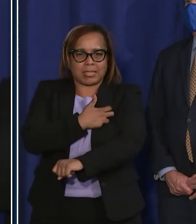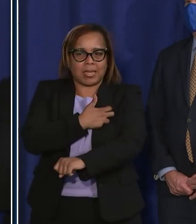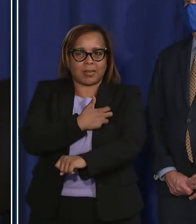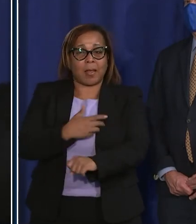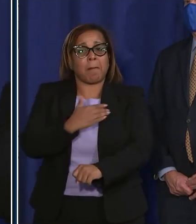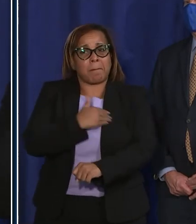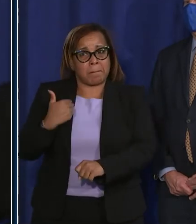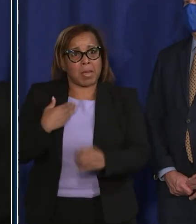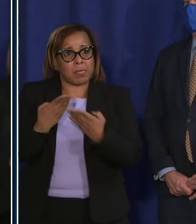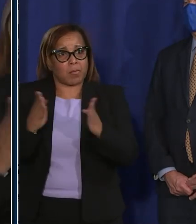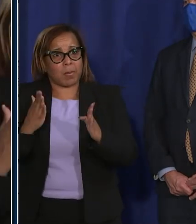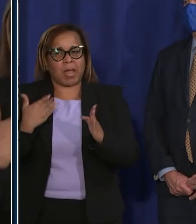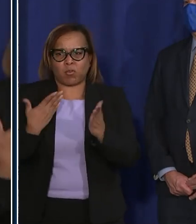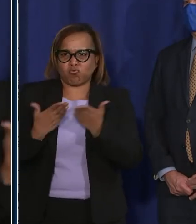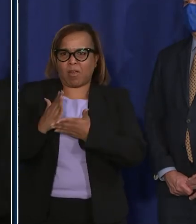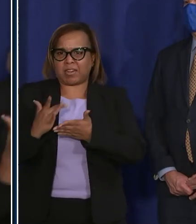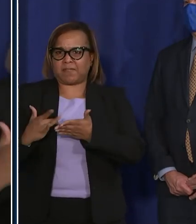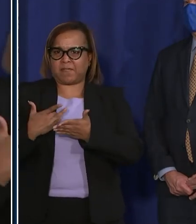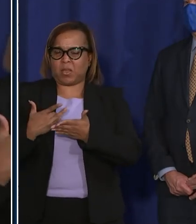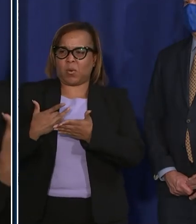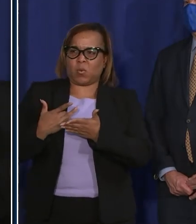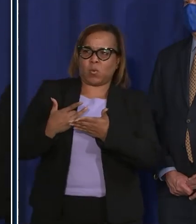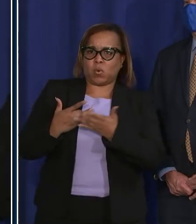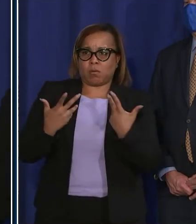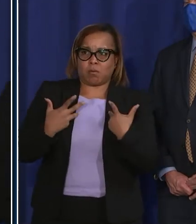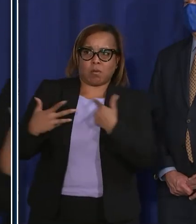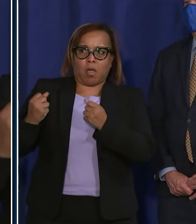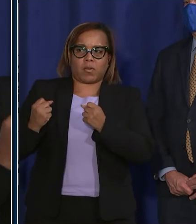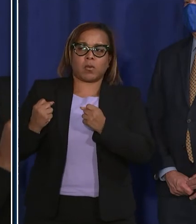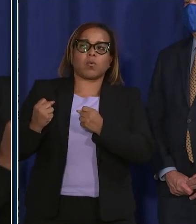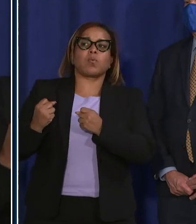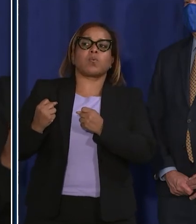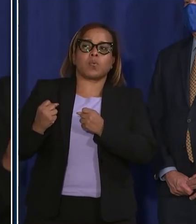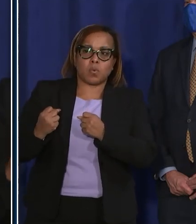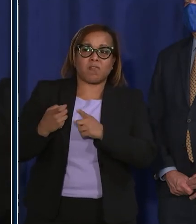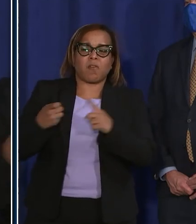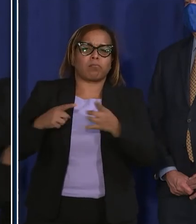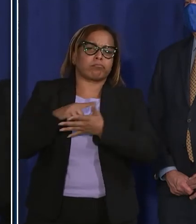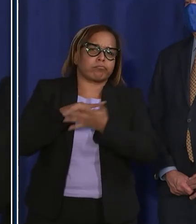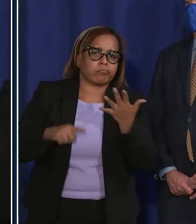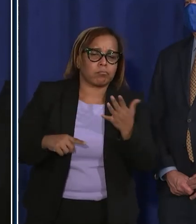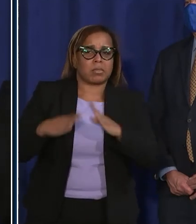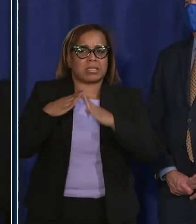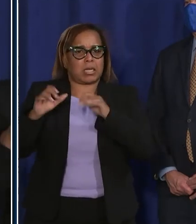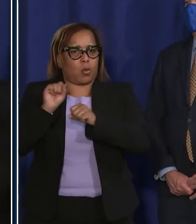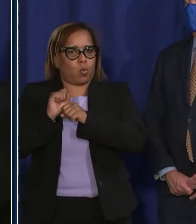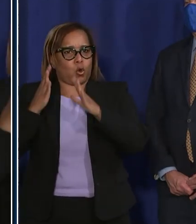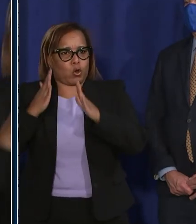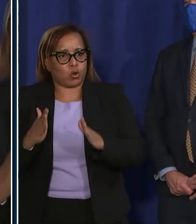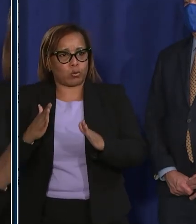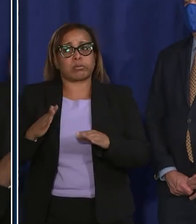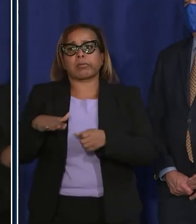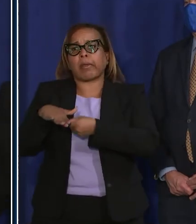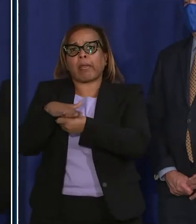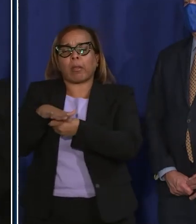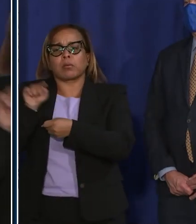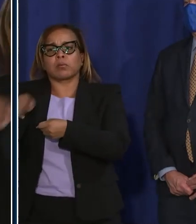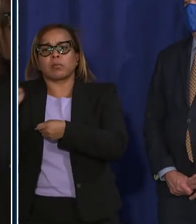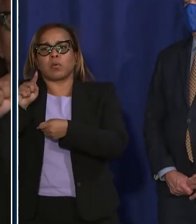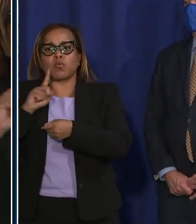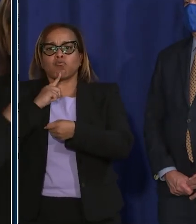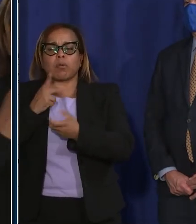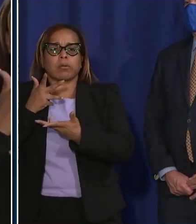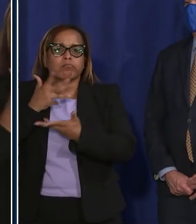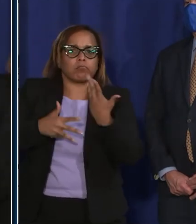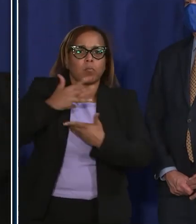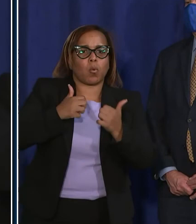have a right to feel that level of confidence from the variety of city workers that are out in neighborhoods and interacting